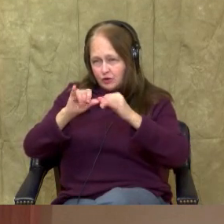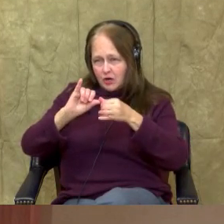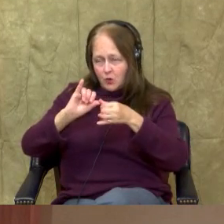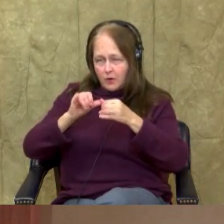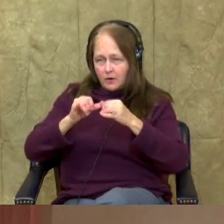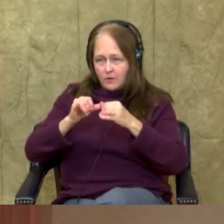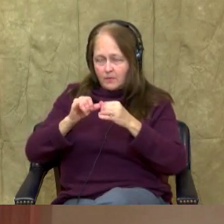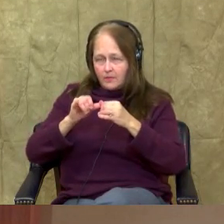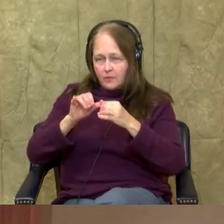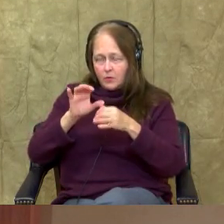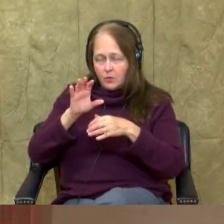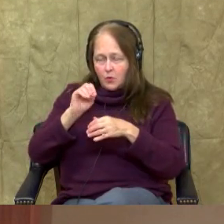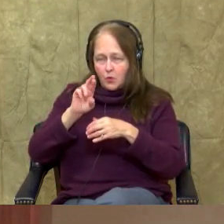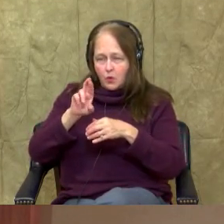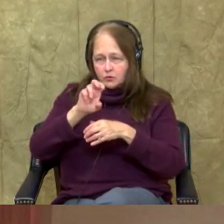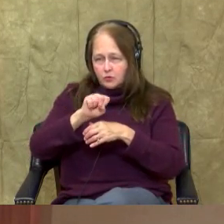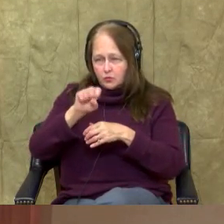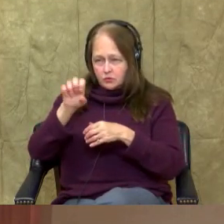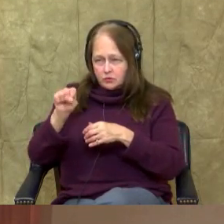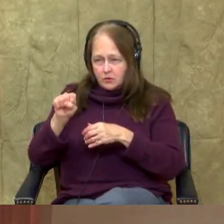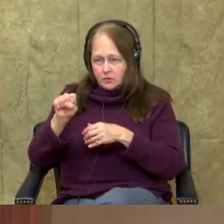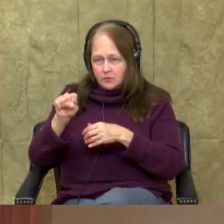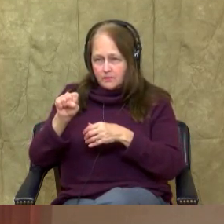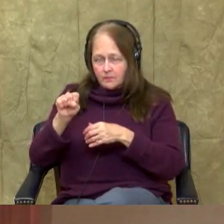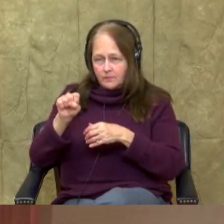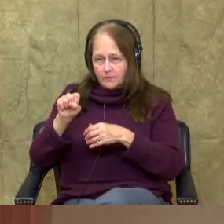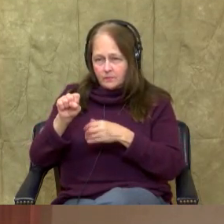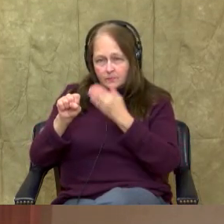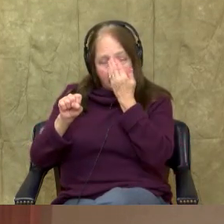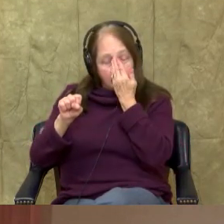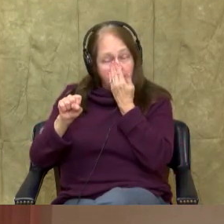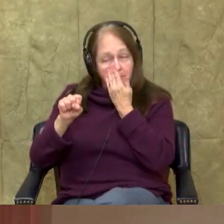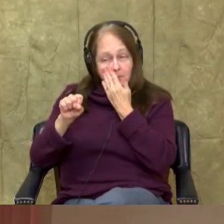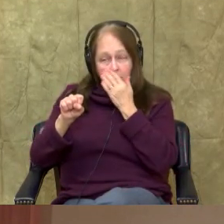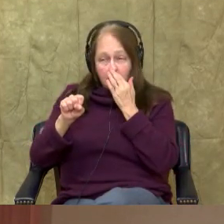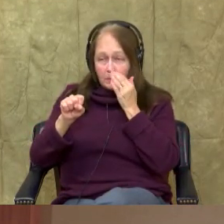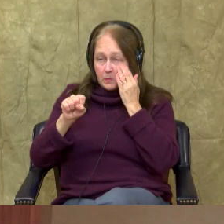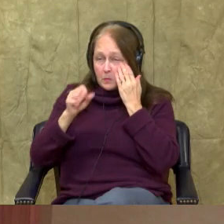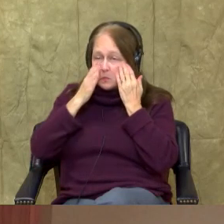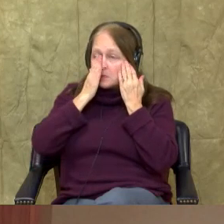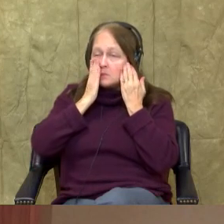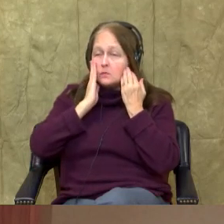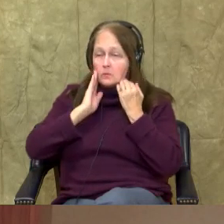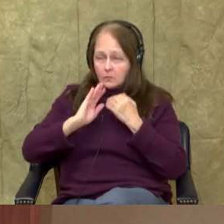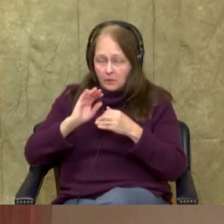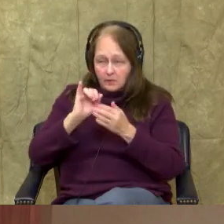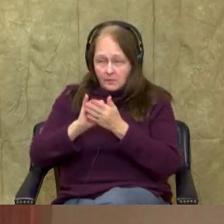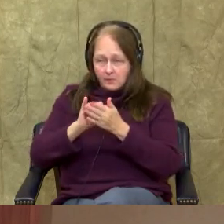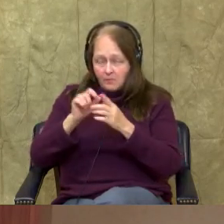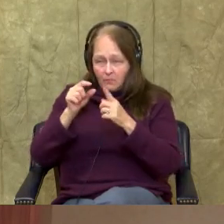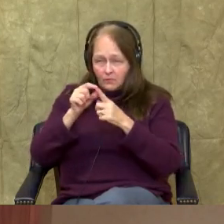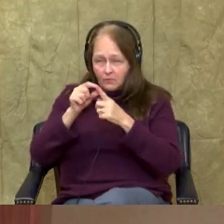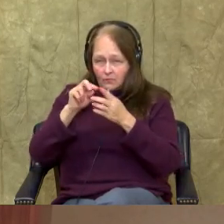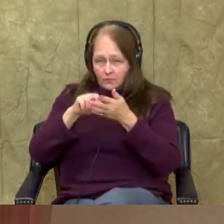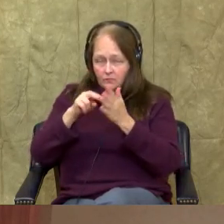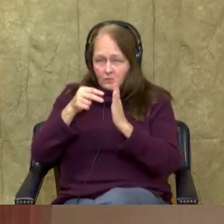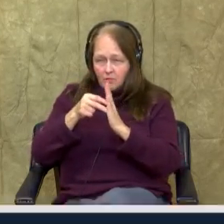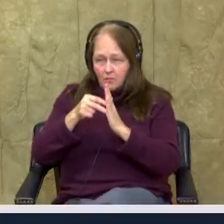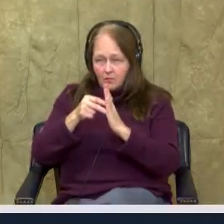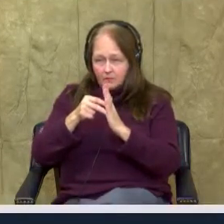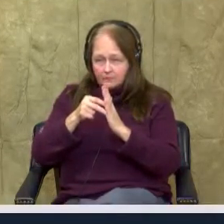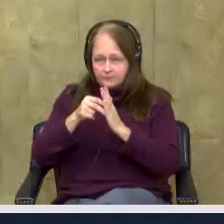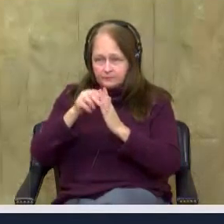even social studies. So what we're going to do is we are going to talk about analyzing word meanings